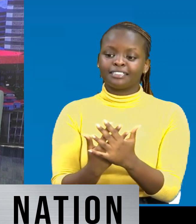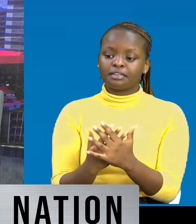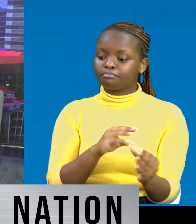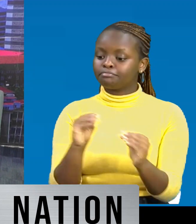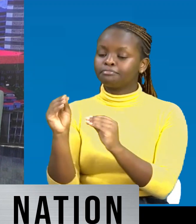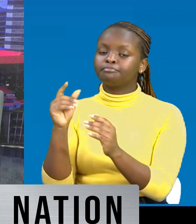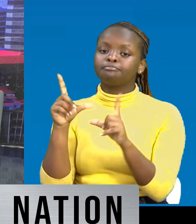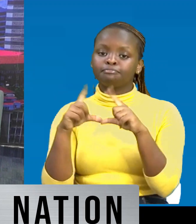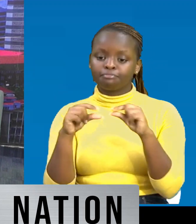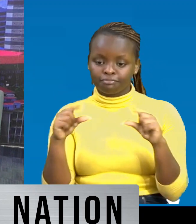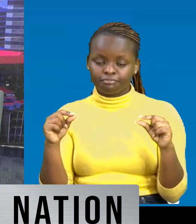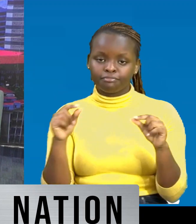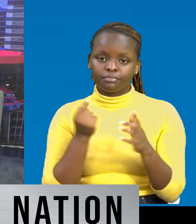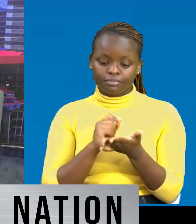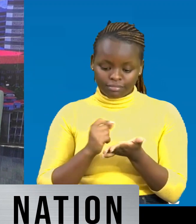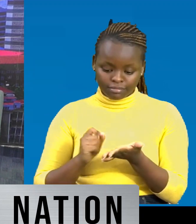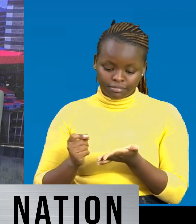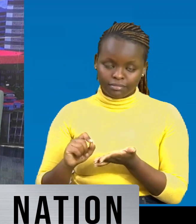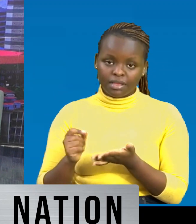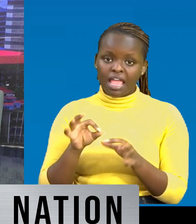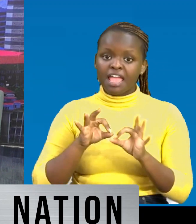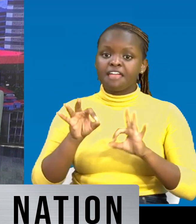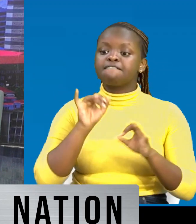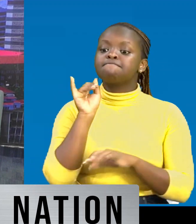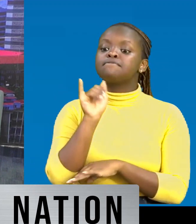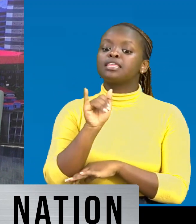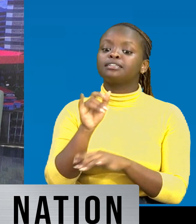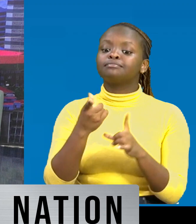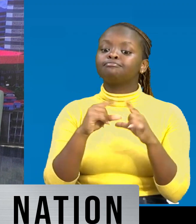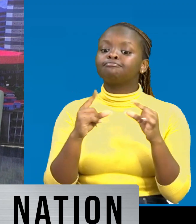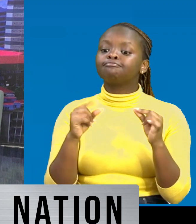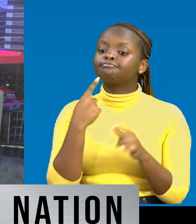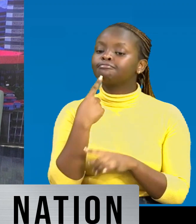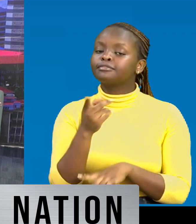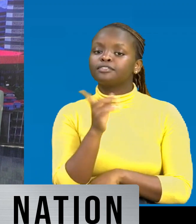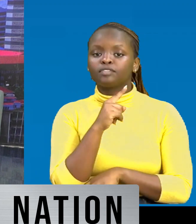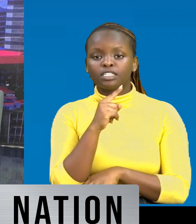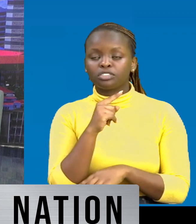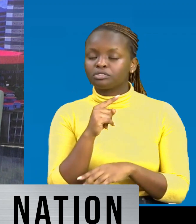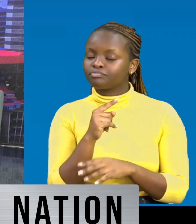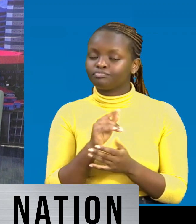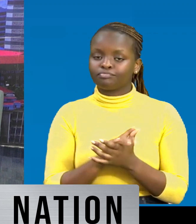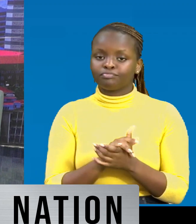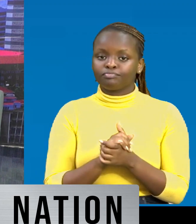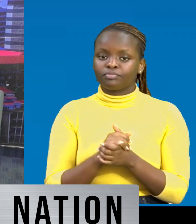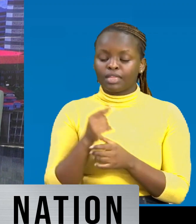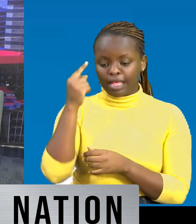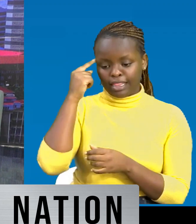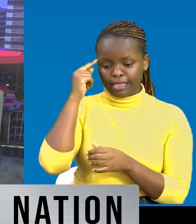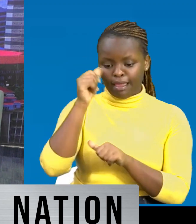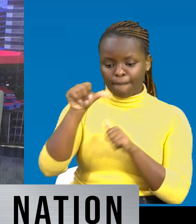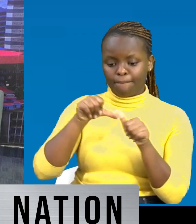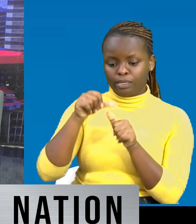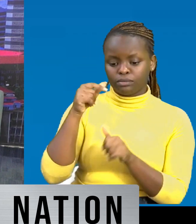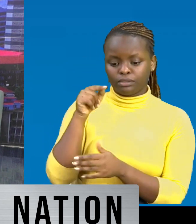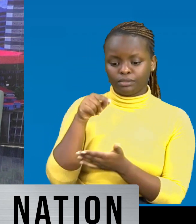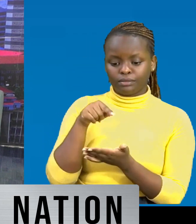statement, if that is the statement that he made, John. Thinking about it. Very unfortunate. Thinking about it,